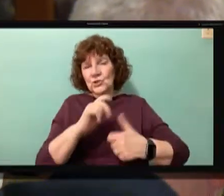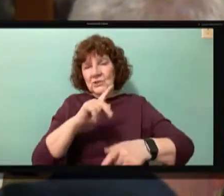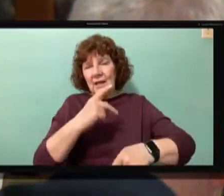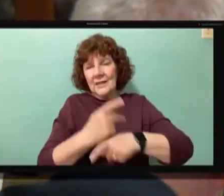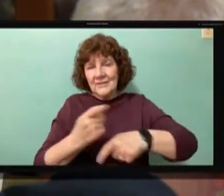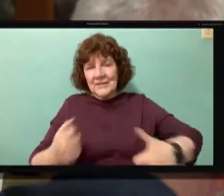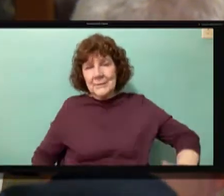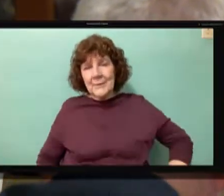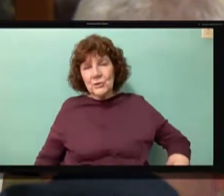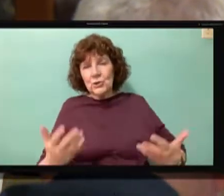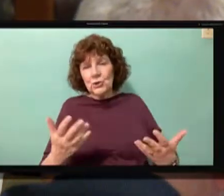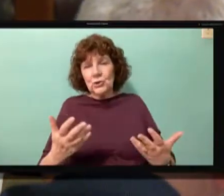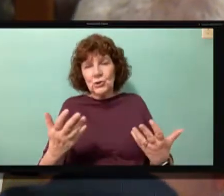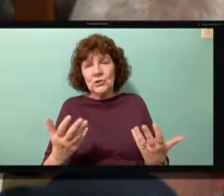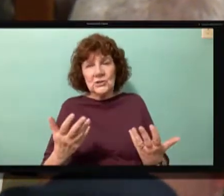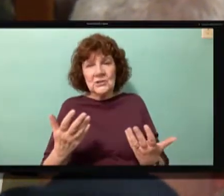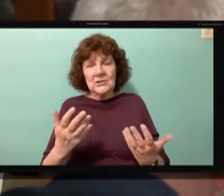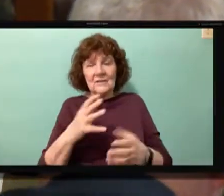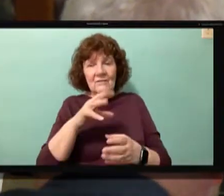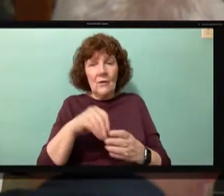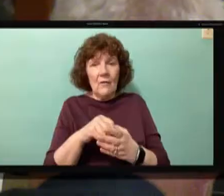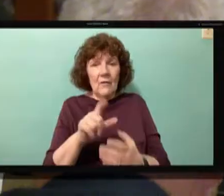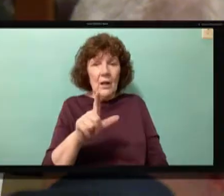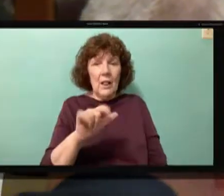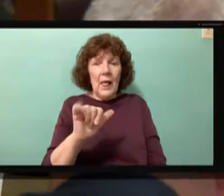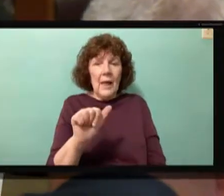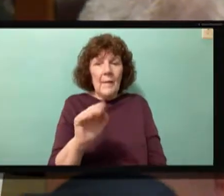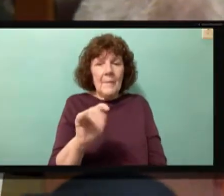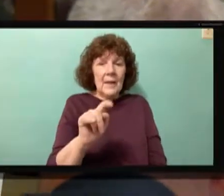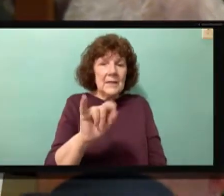trigger like some type of liability or